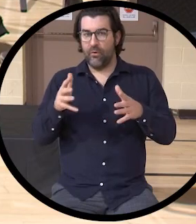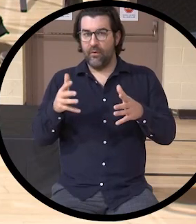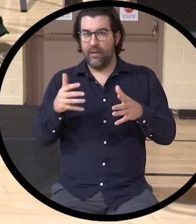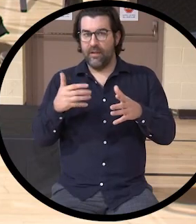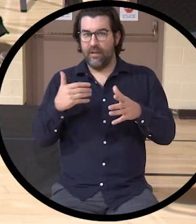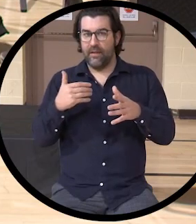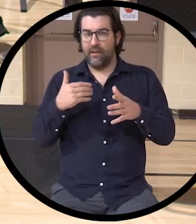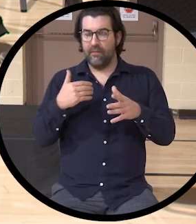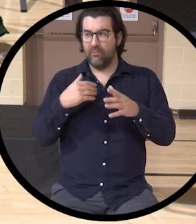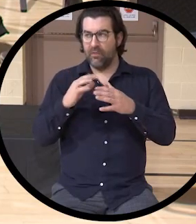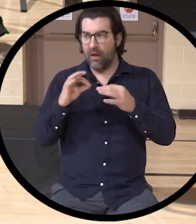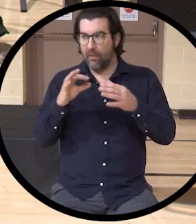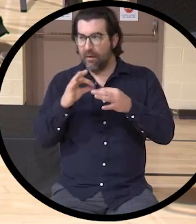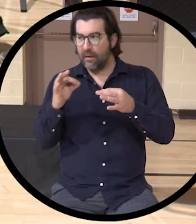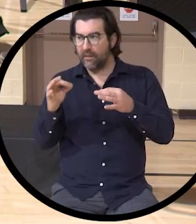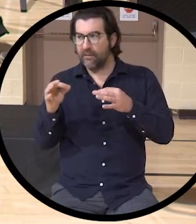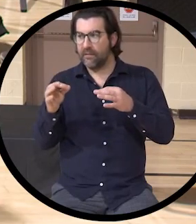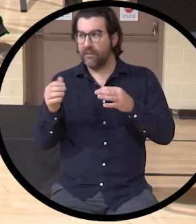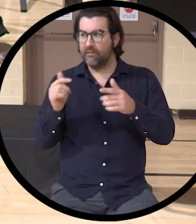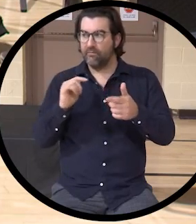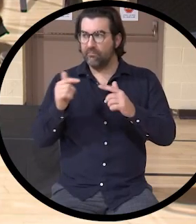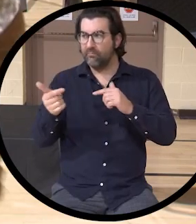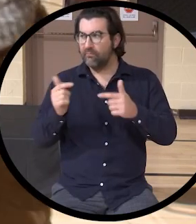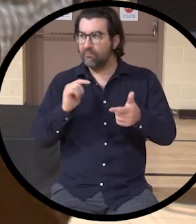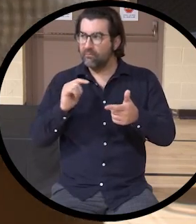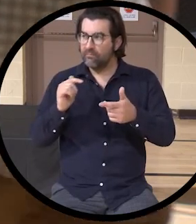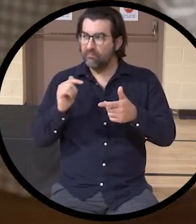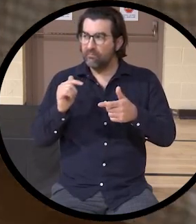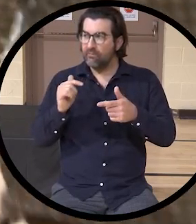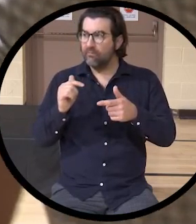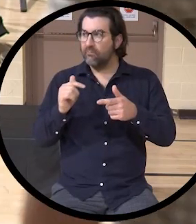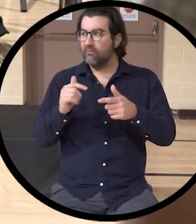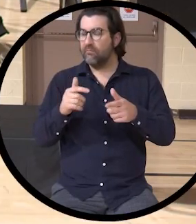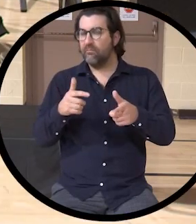like comments back and forth between a speed bump,